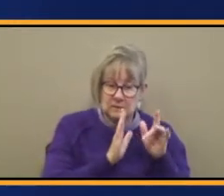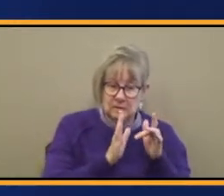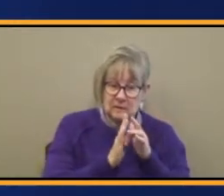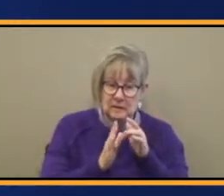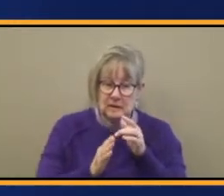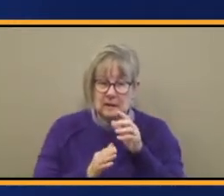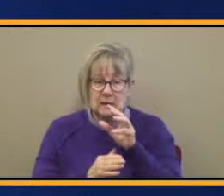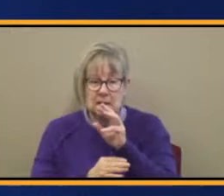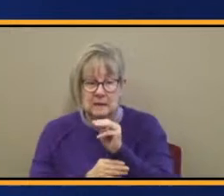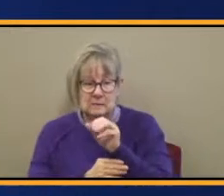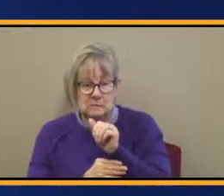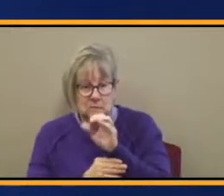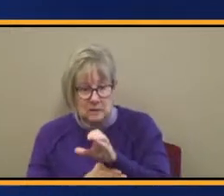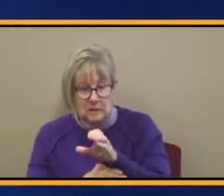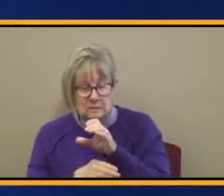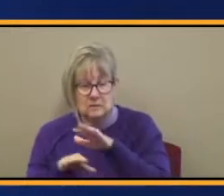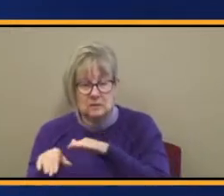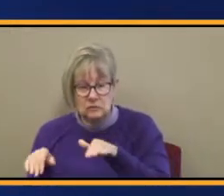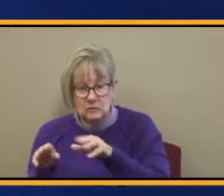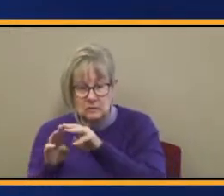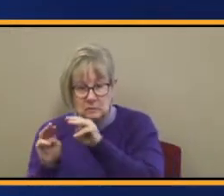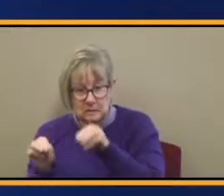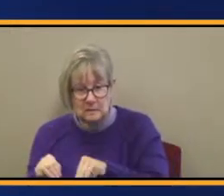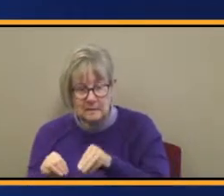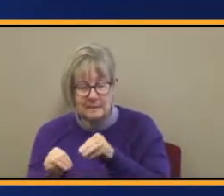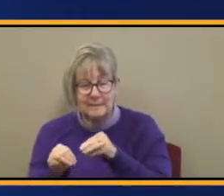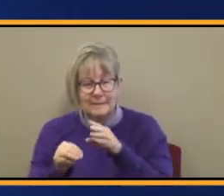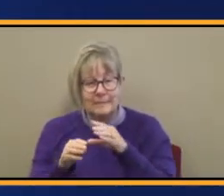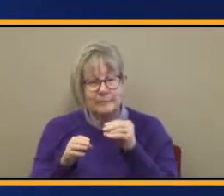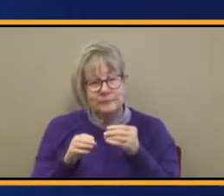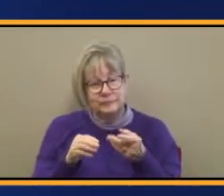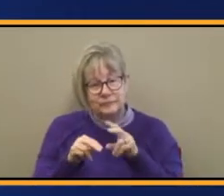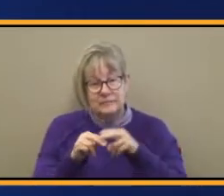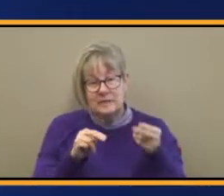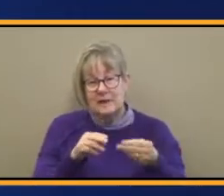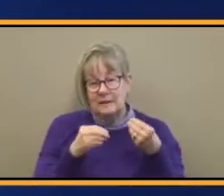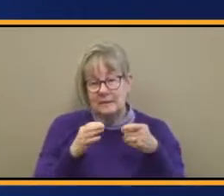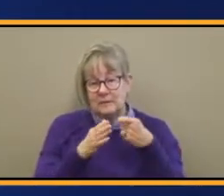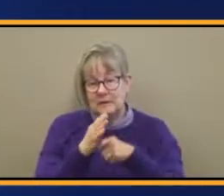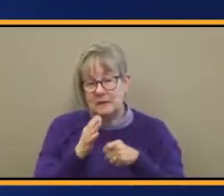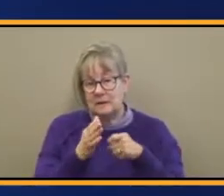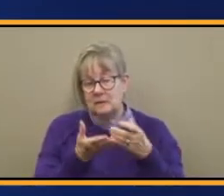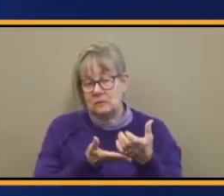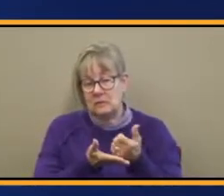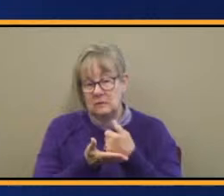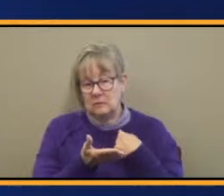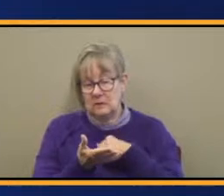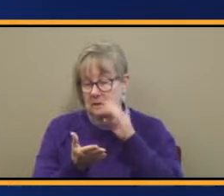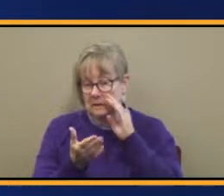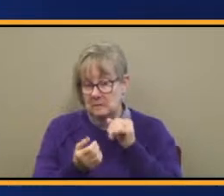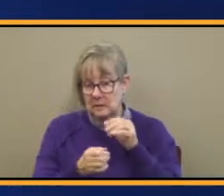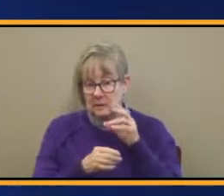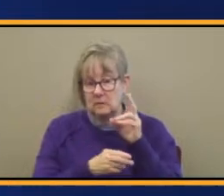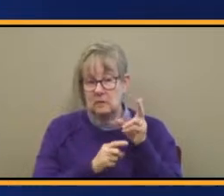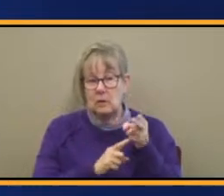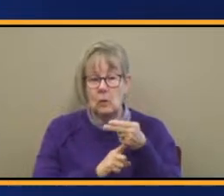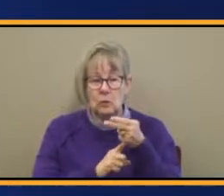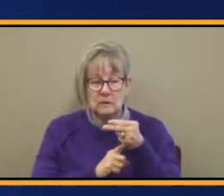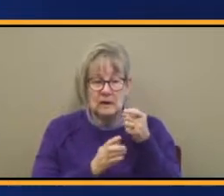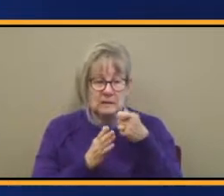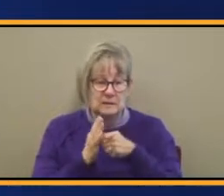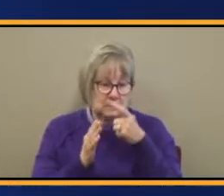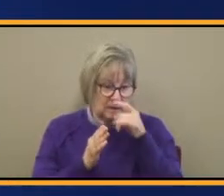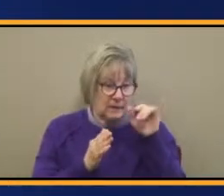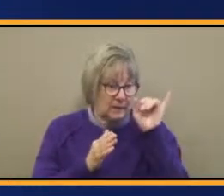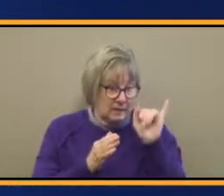American Culture Center, the Children's Museum, the excess sales tax revenues that we can anticipate, including hotel taxes, because that